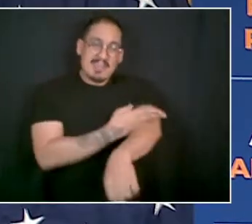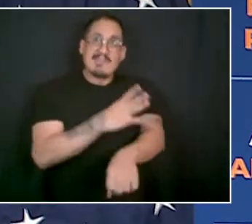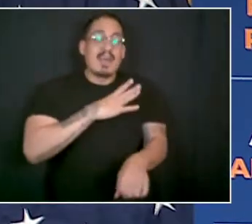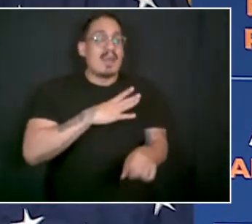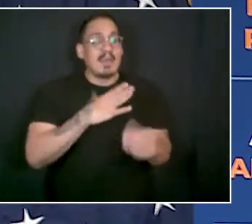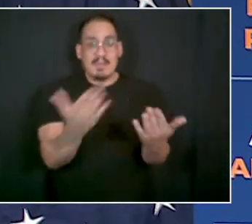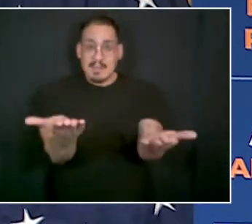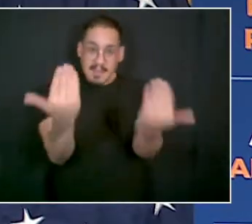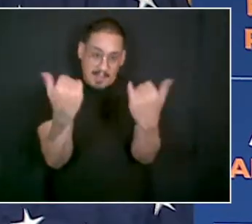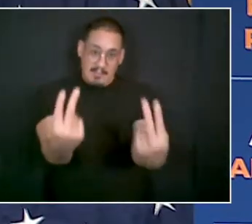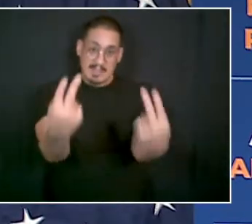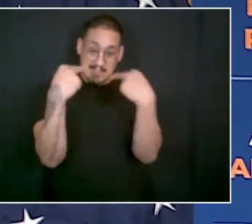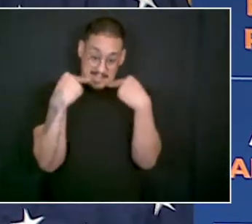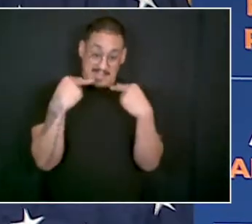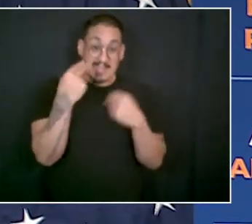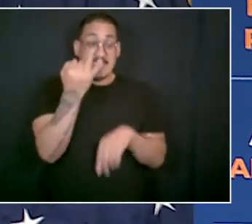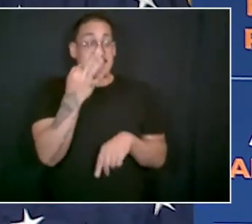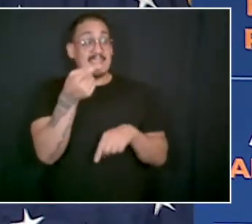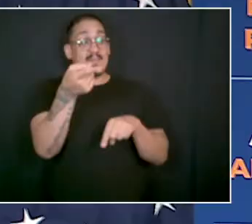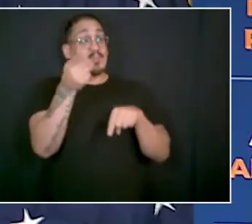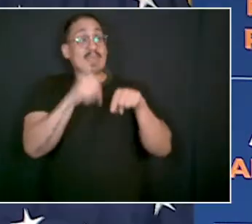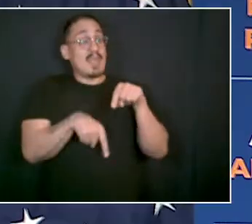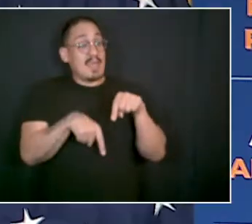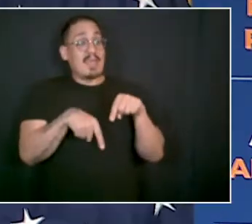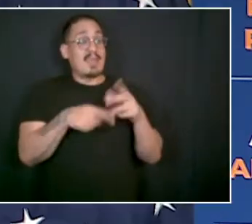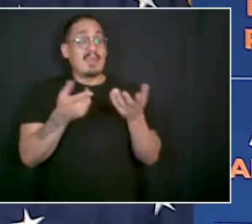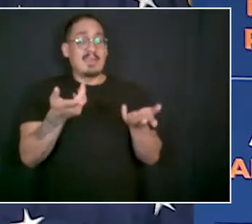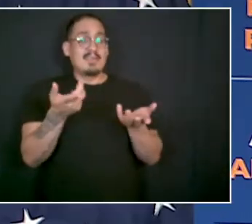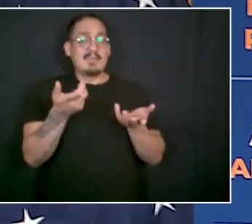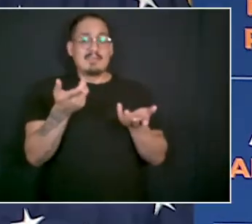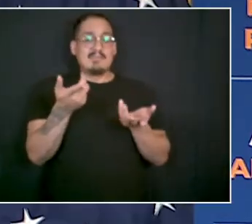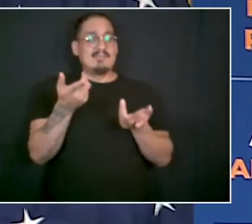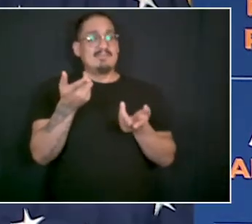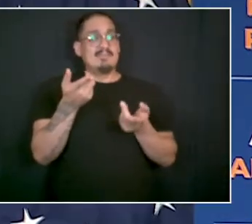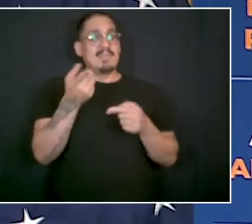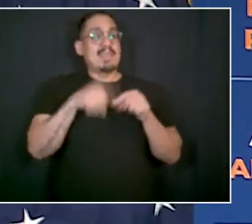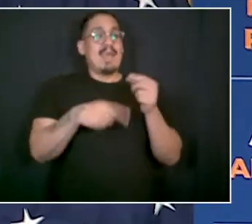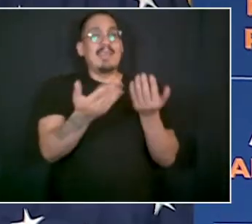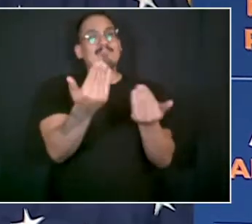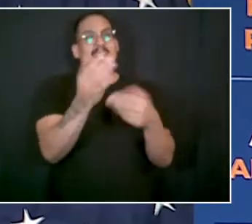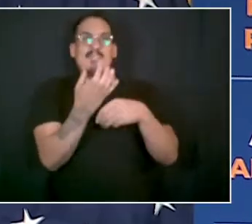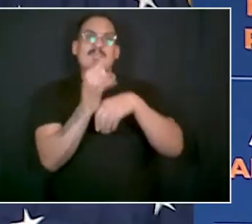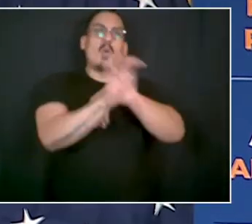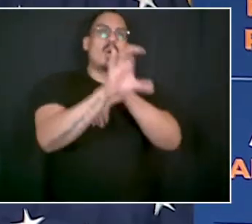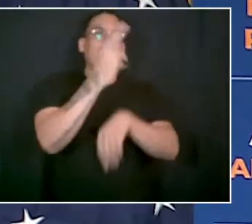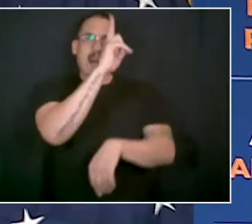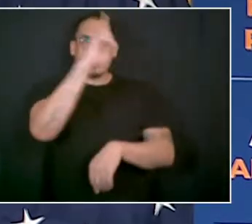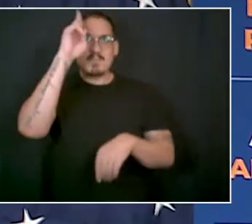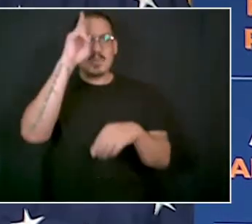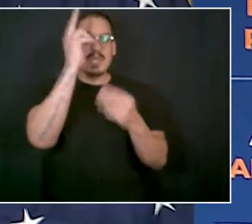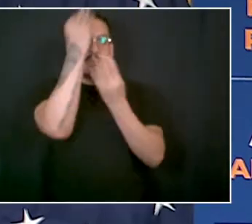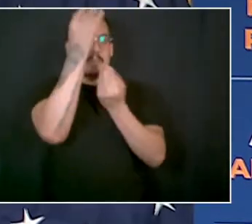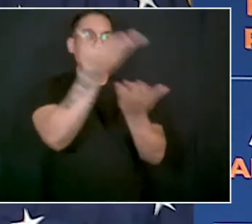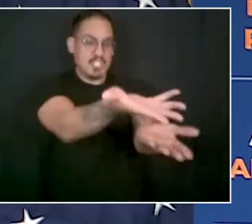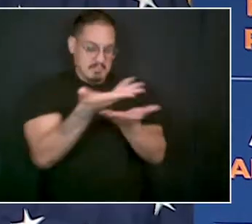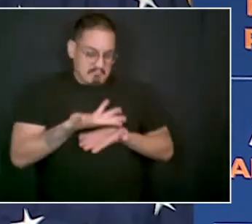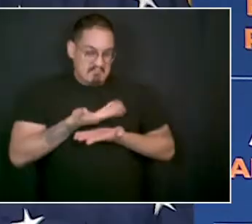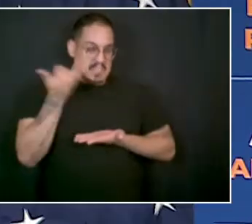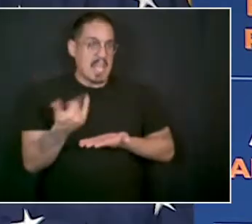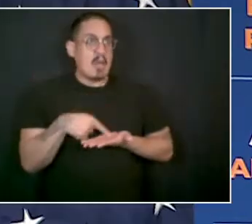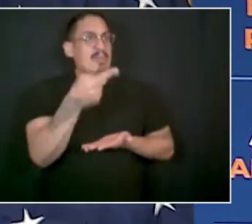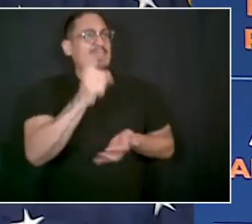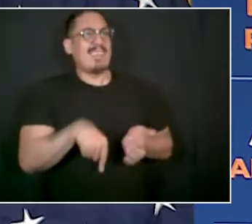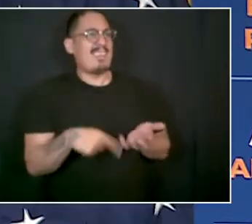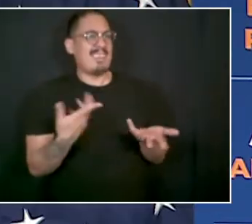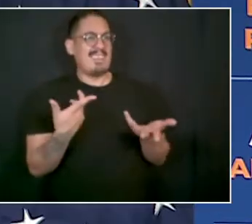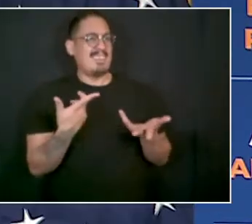cannot compel hospitals to turn over information. HIPAA laws is more stringent on mental illness than